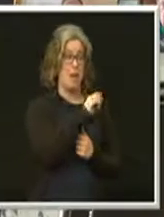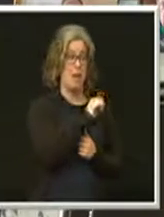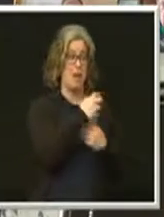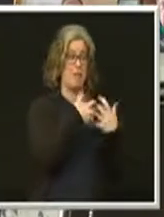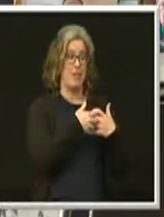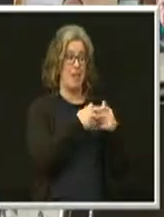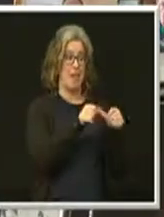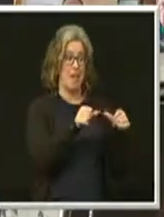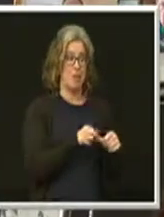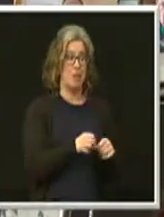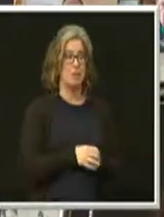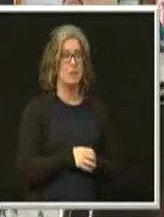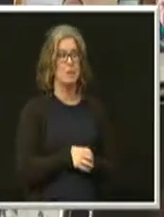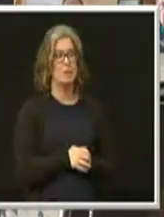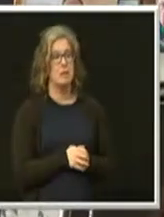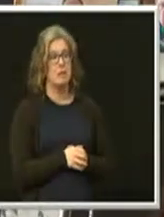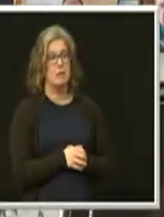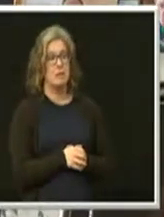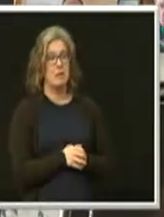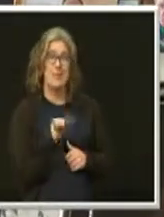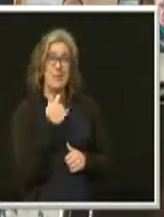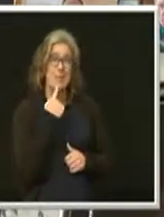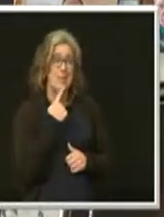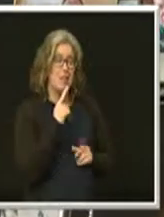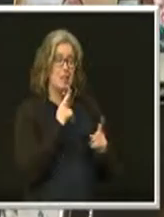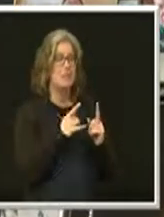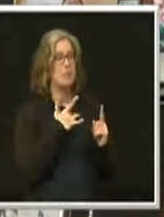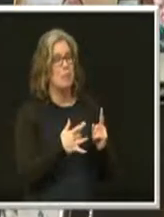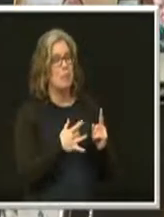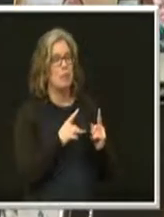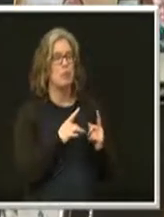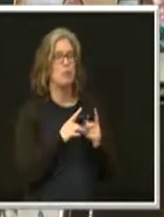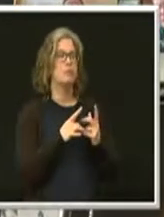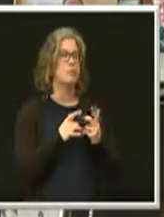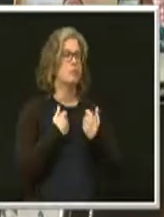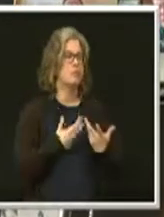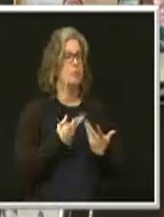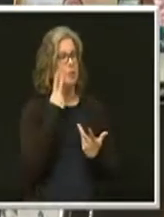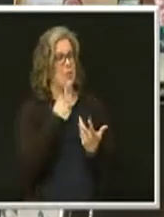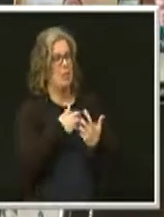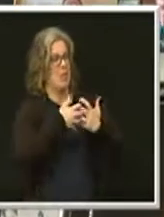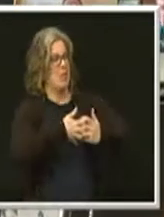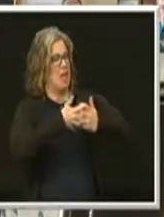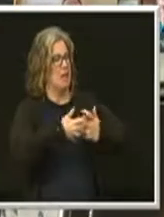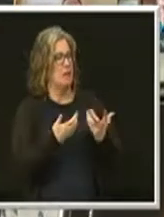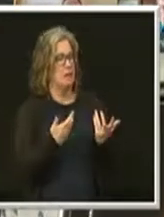vending areas. Like I said, there was the typical wear and tear that you would see with a plant.